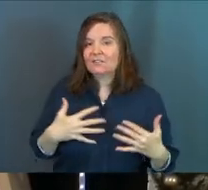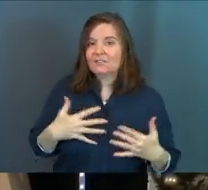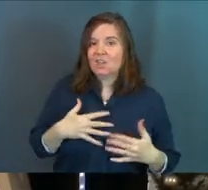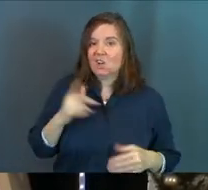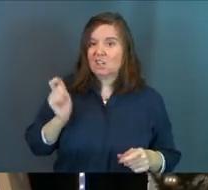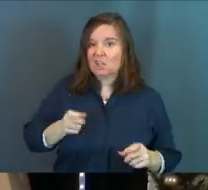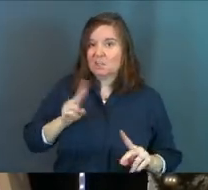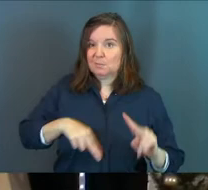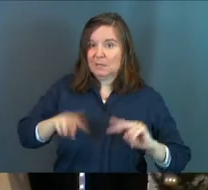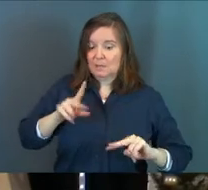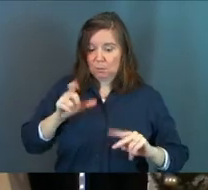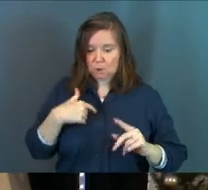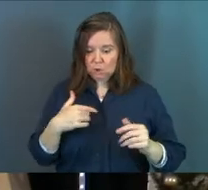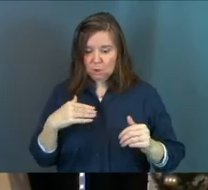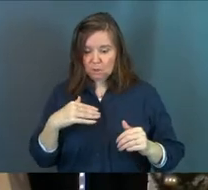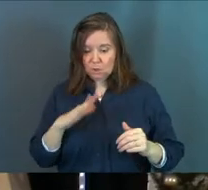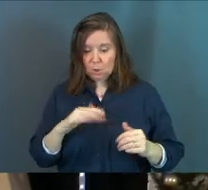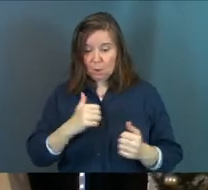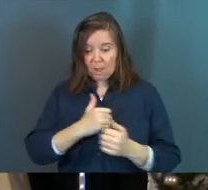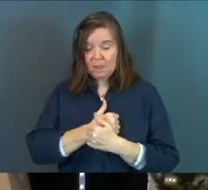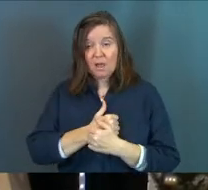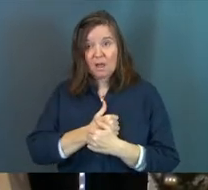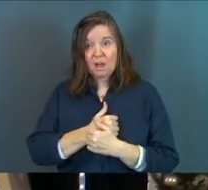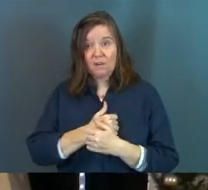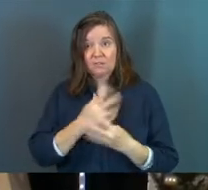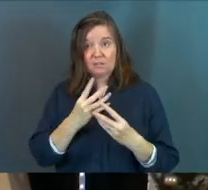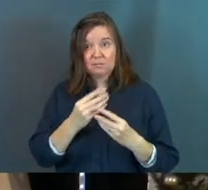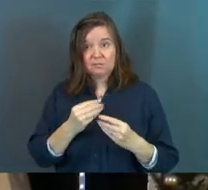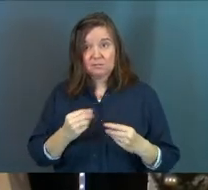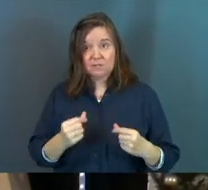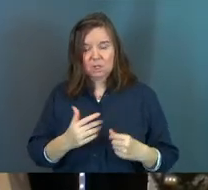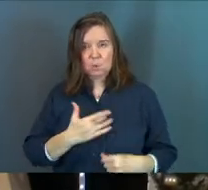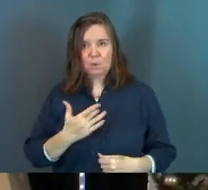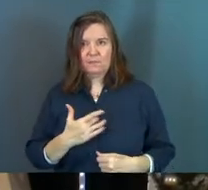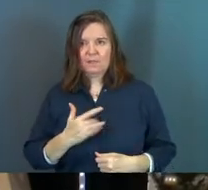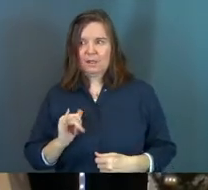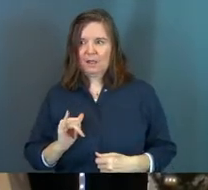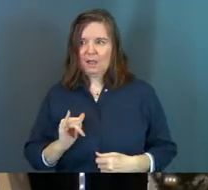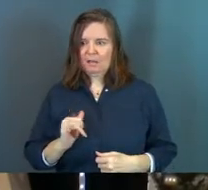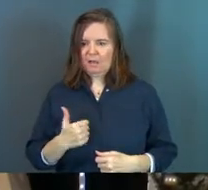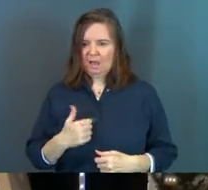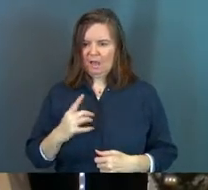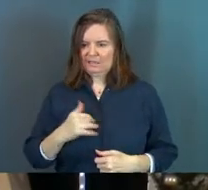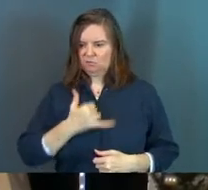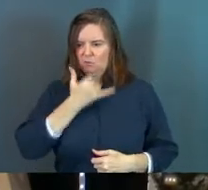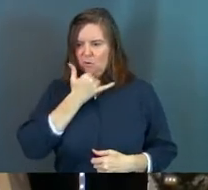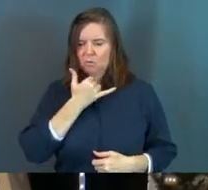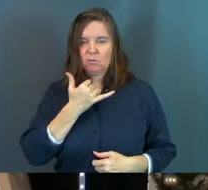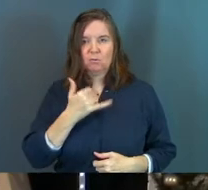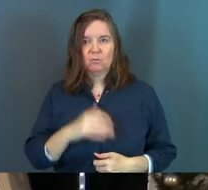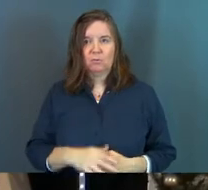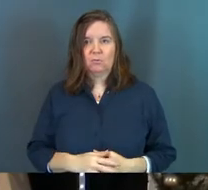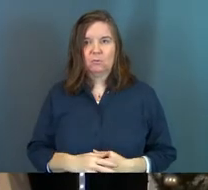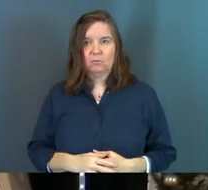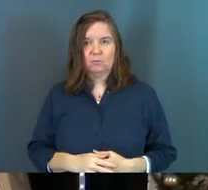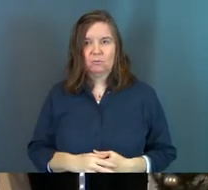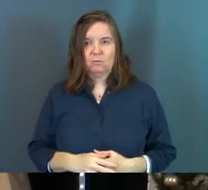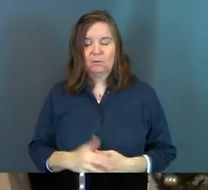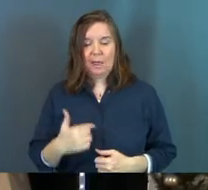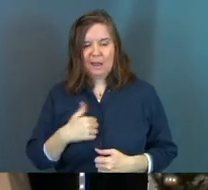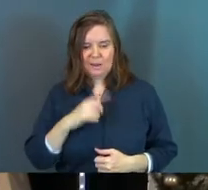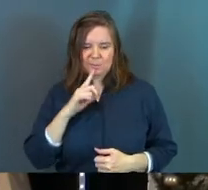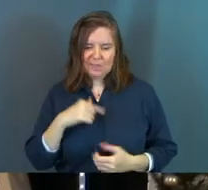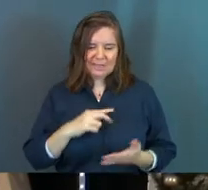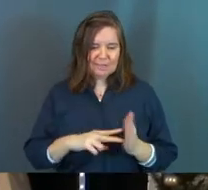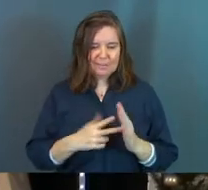and judgment. Because when your love does die, you're going to feel like, I did it wrong. And I